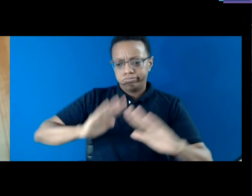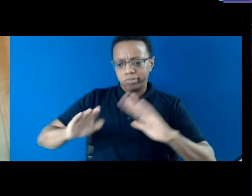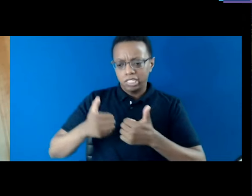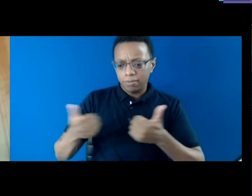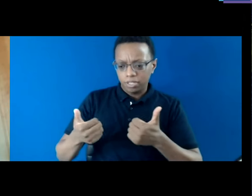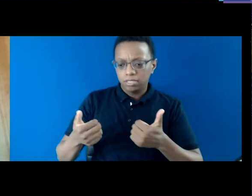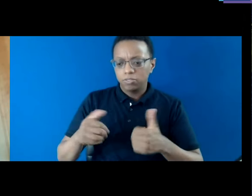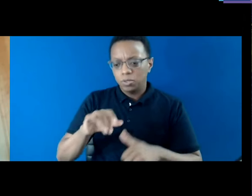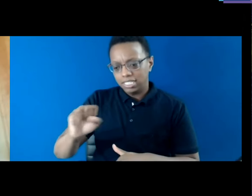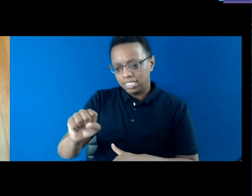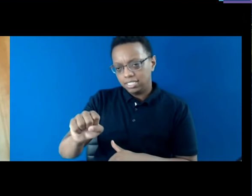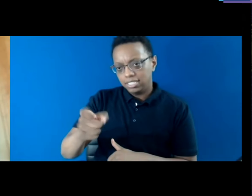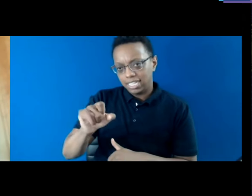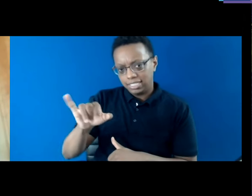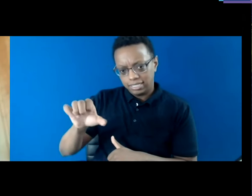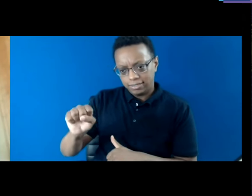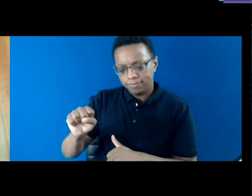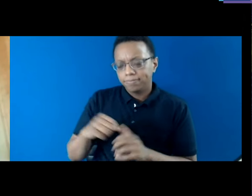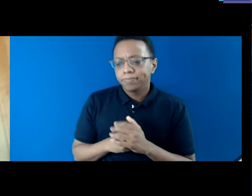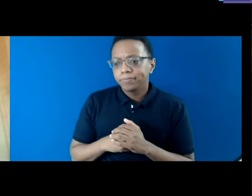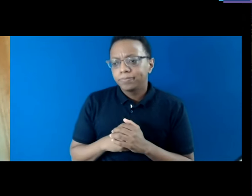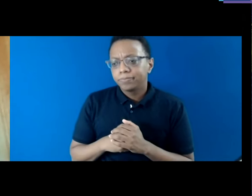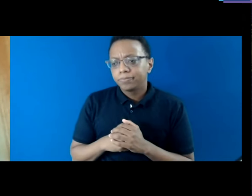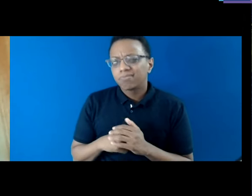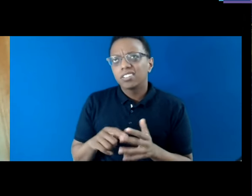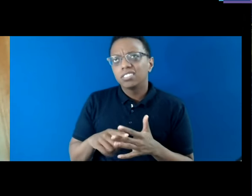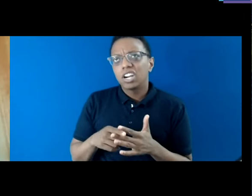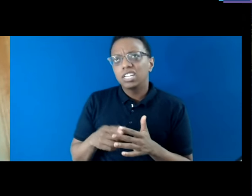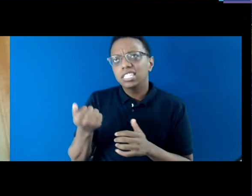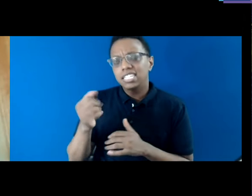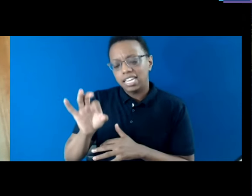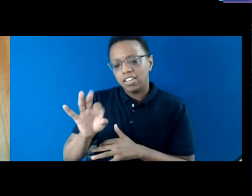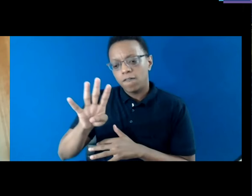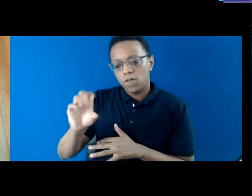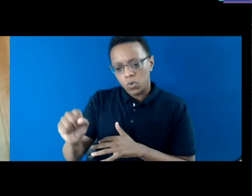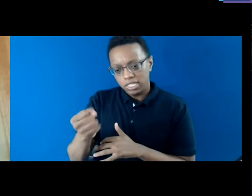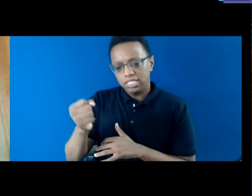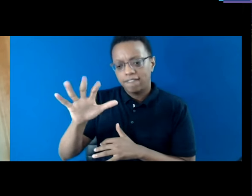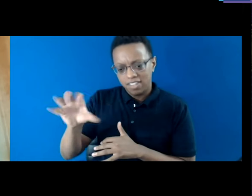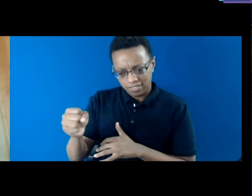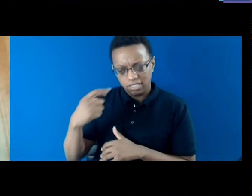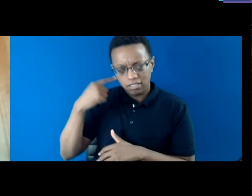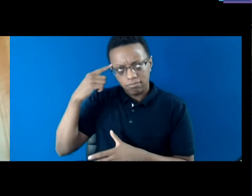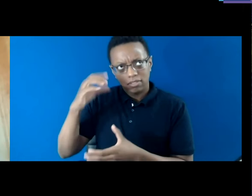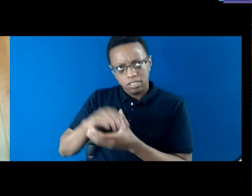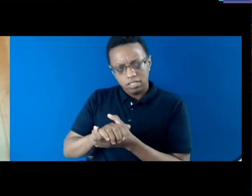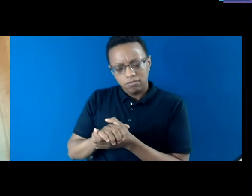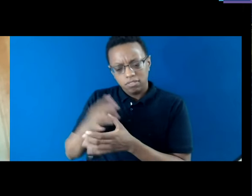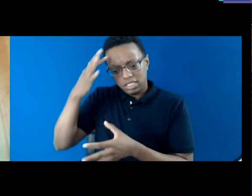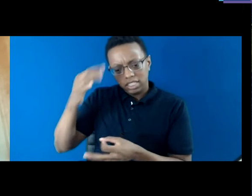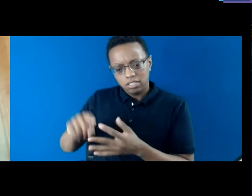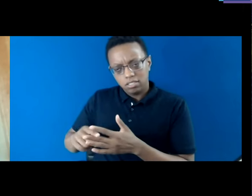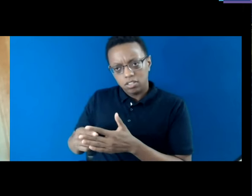true is that starting in the 1940s and 50s, I believe, they decided to start